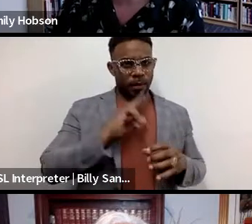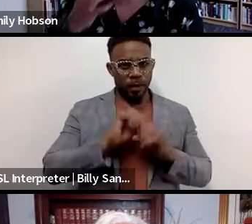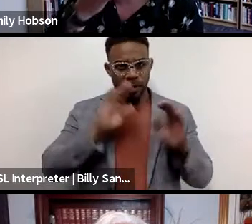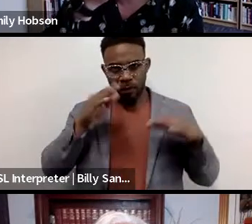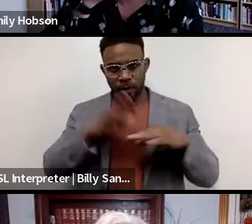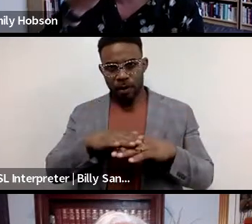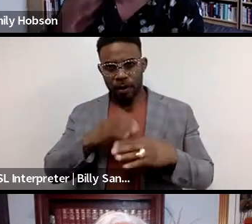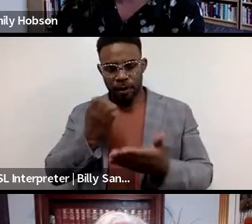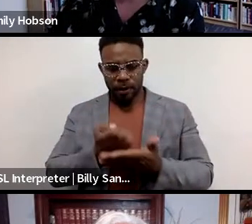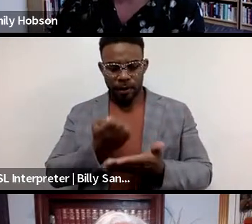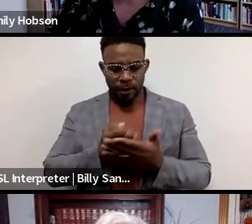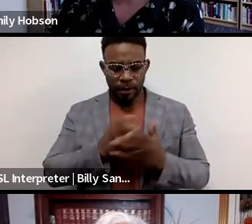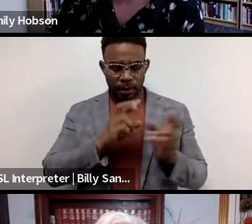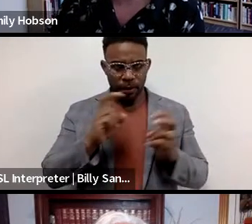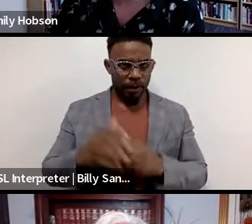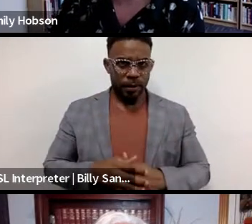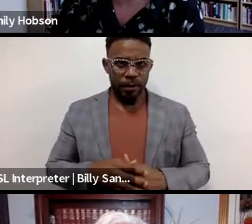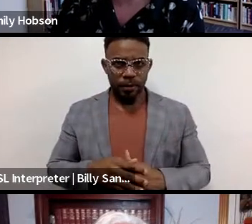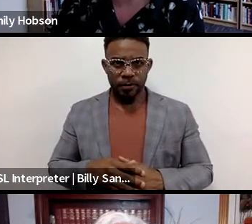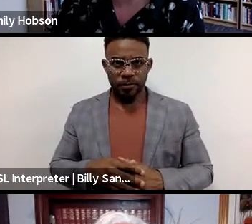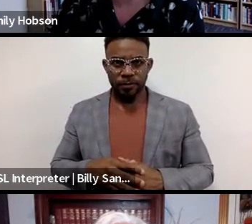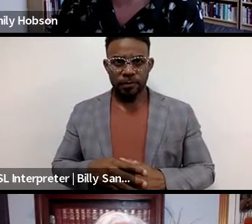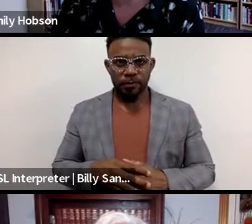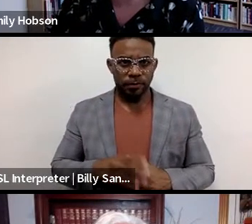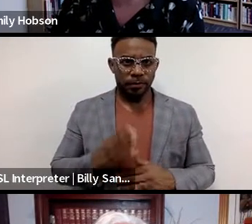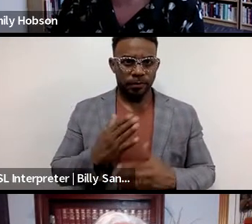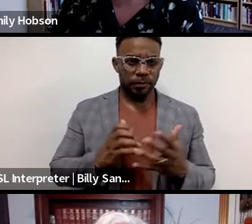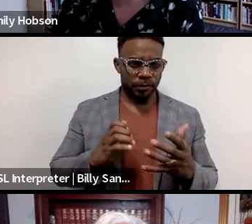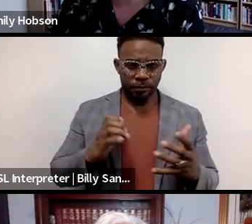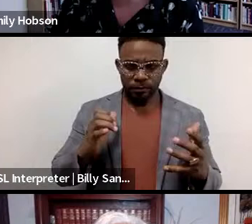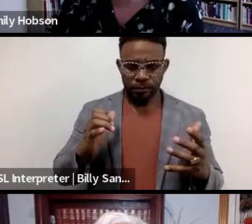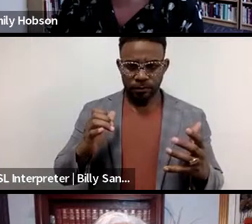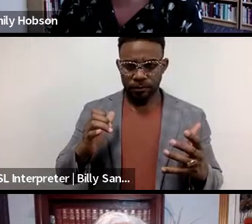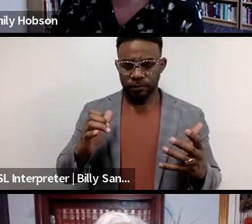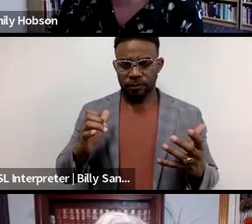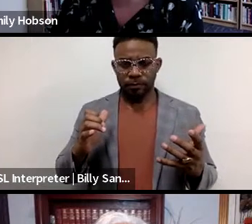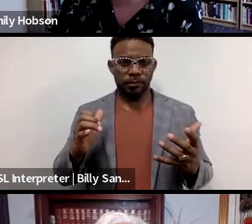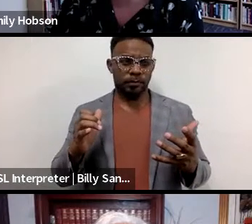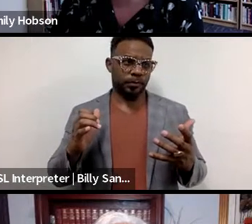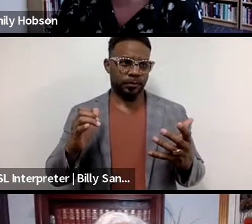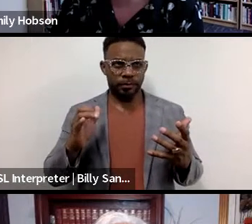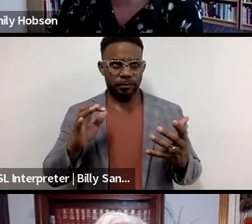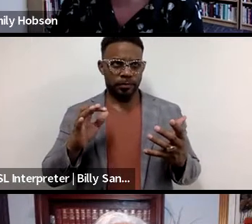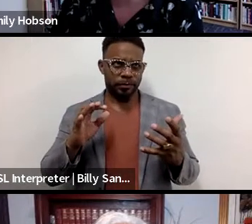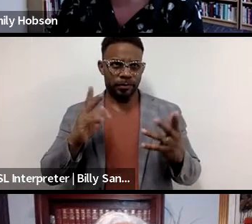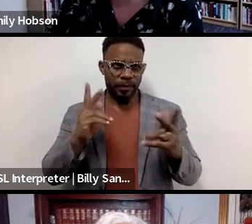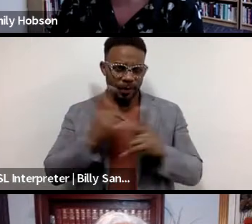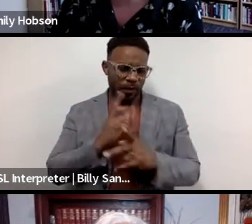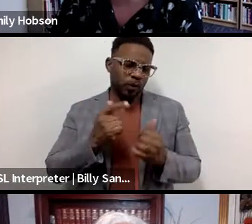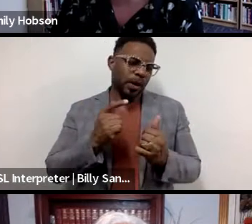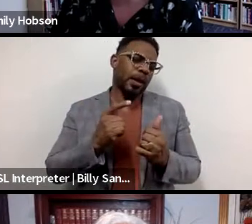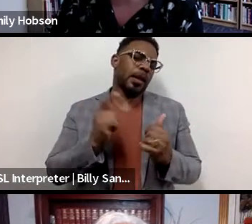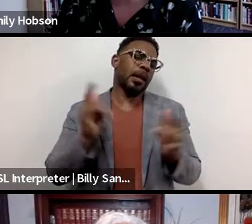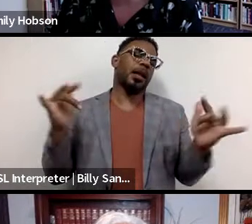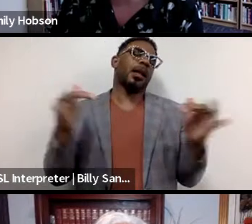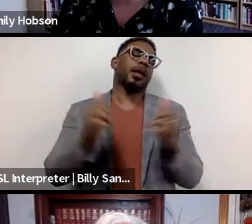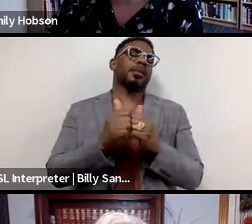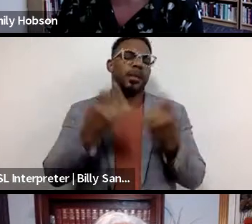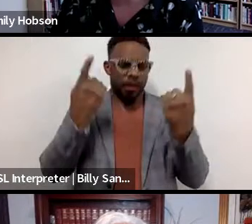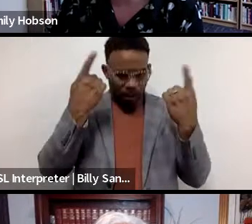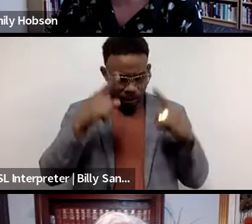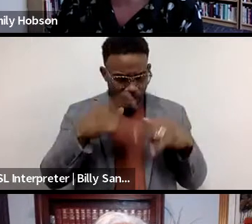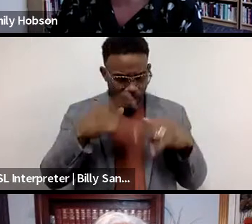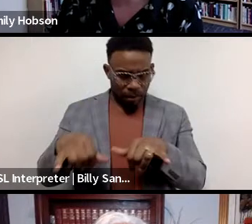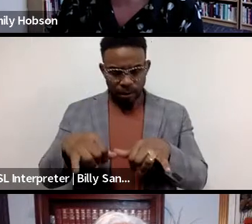focus on economic issues and somehow break this whole, you know, try to come together on a common,